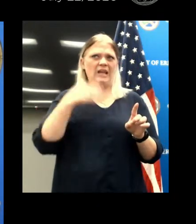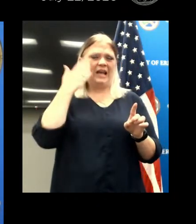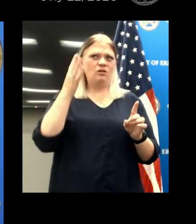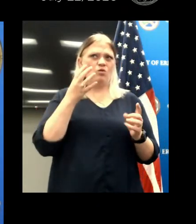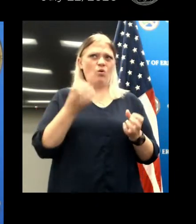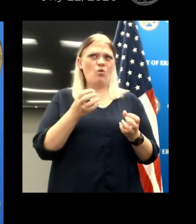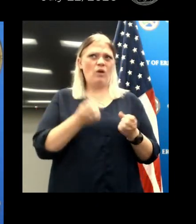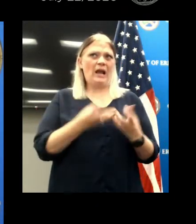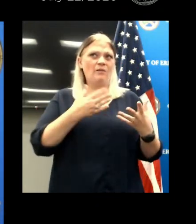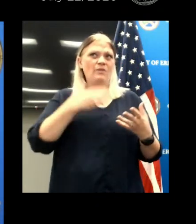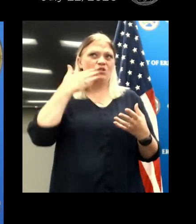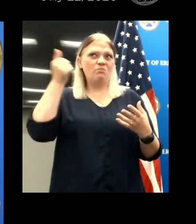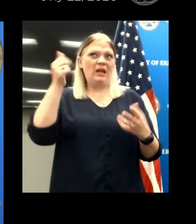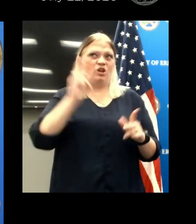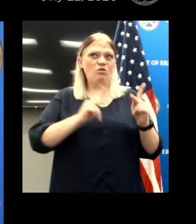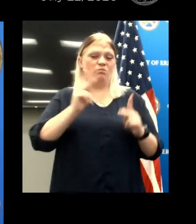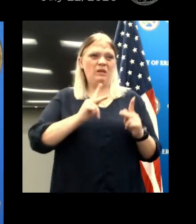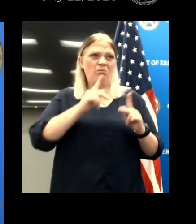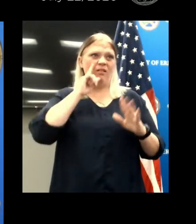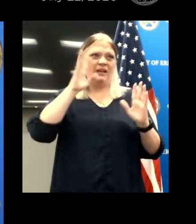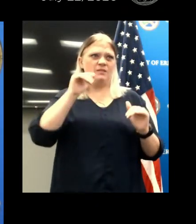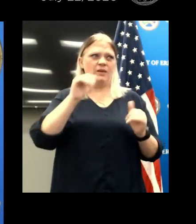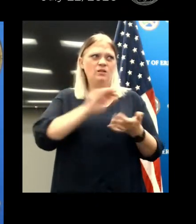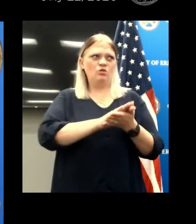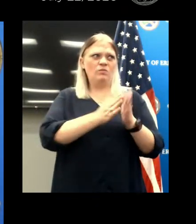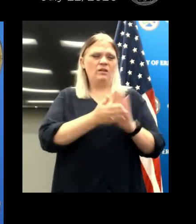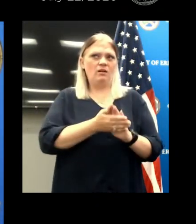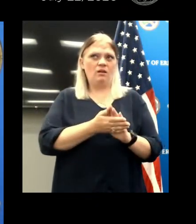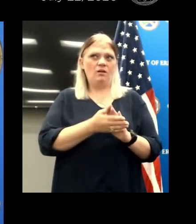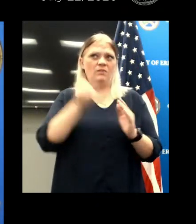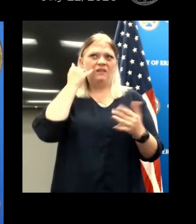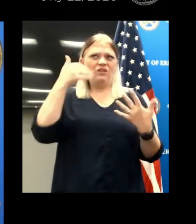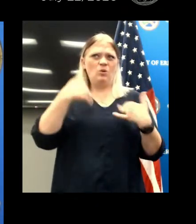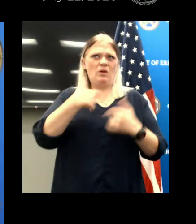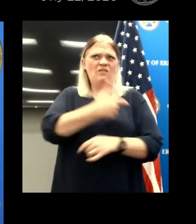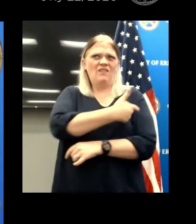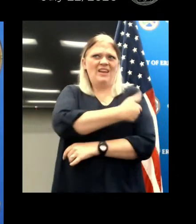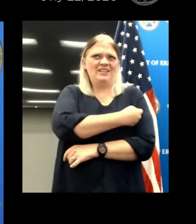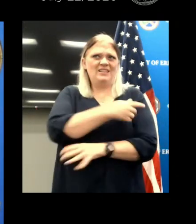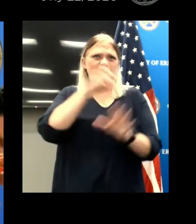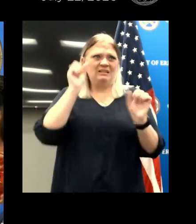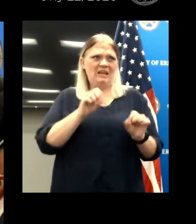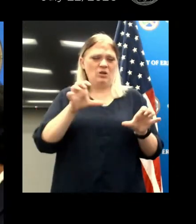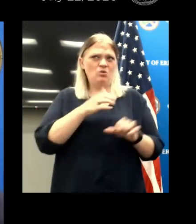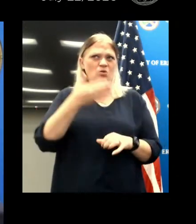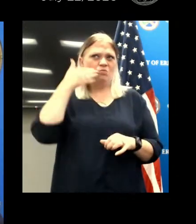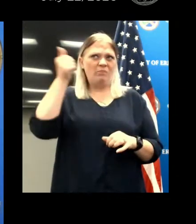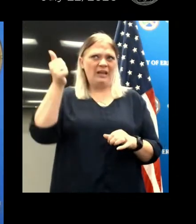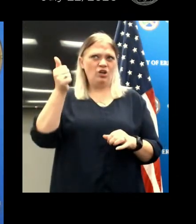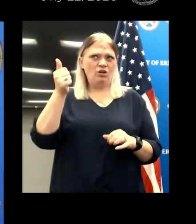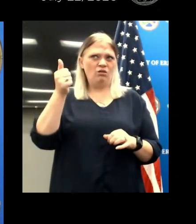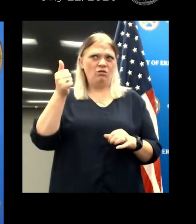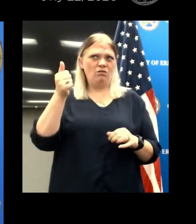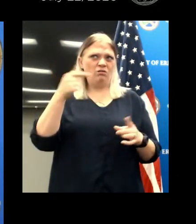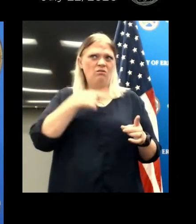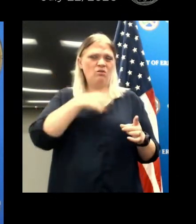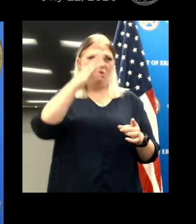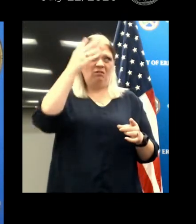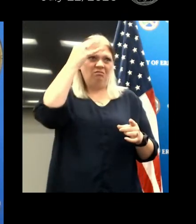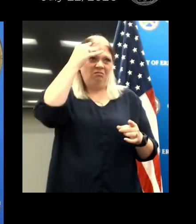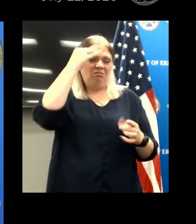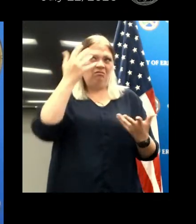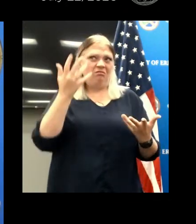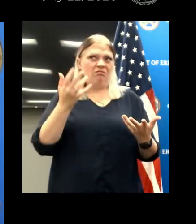better people expect it to get to be. Even if you had a vaccine, I don't know if you could do thought on that, or whether or